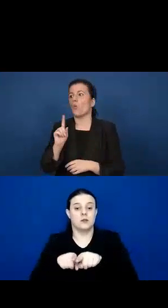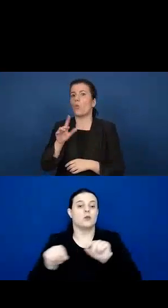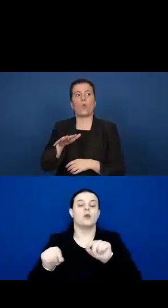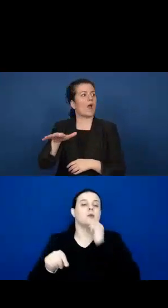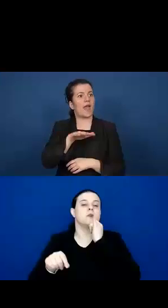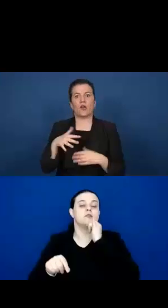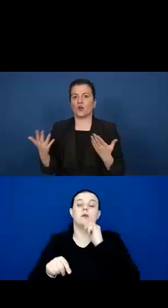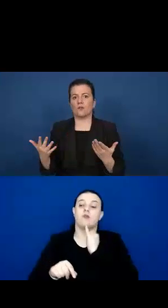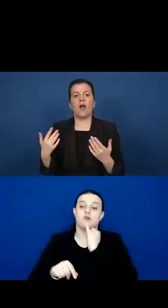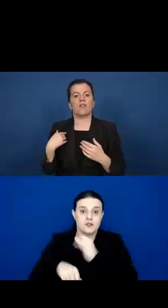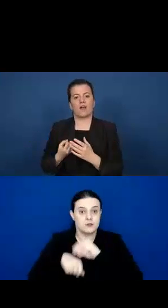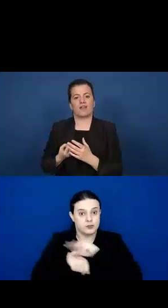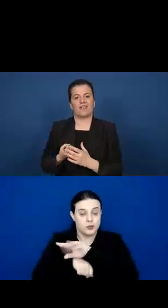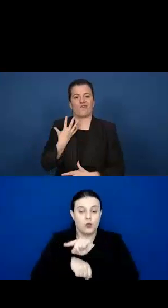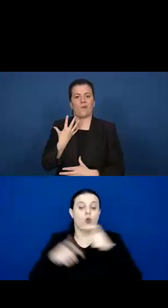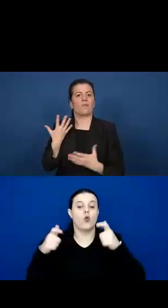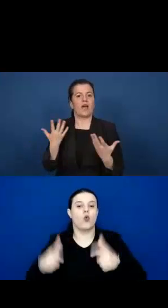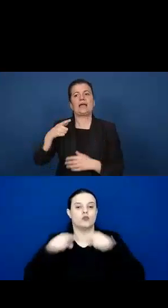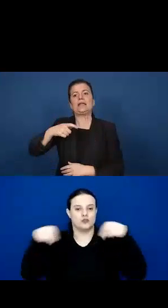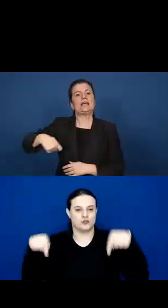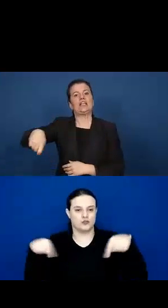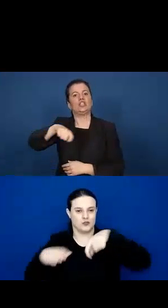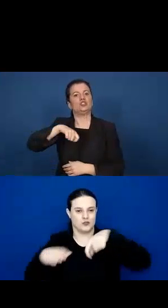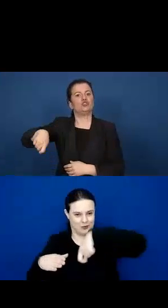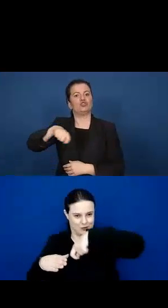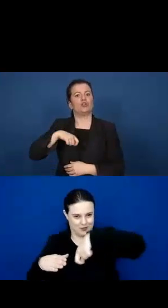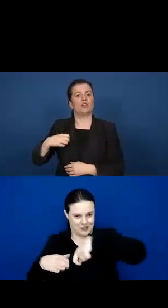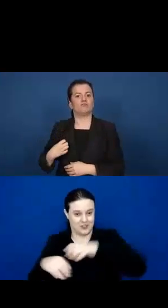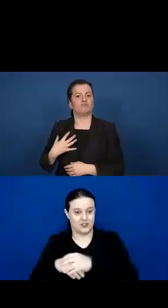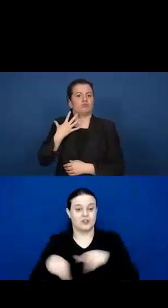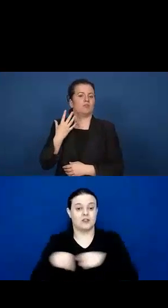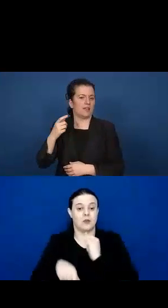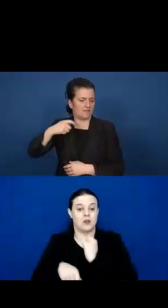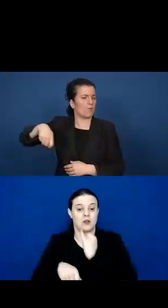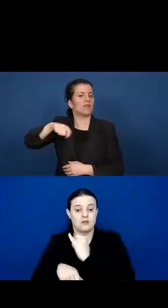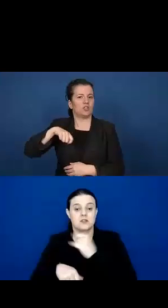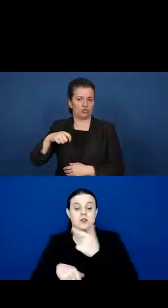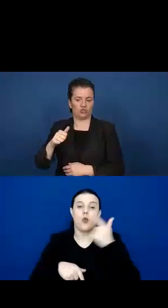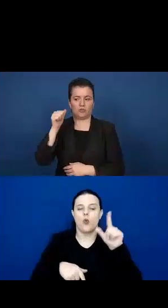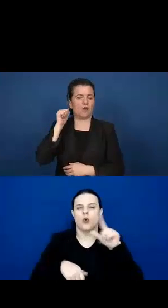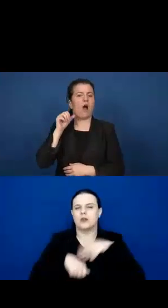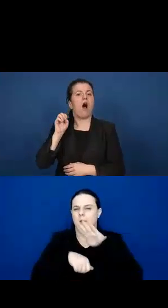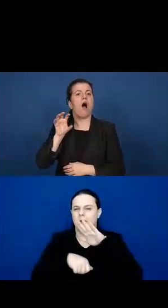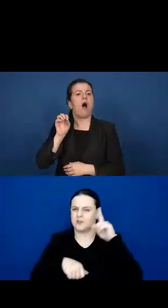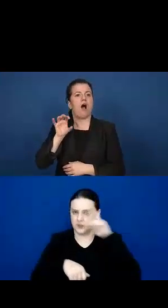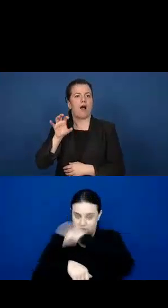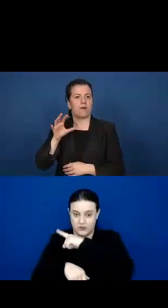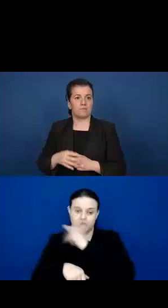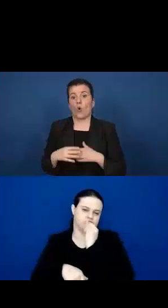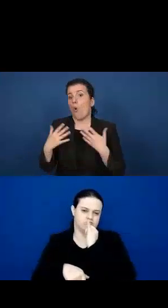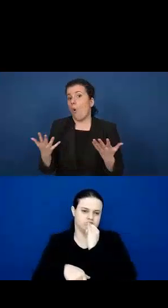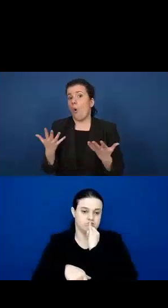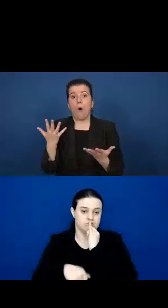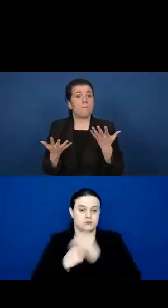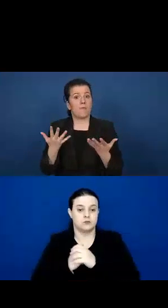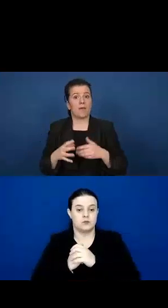kitchen." It can also inform the user about more complicated questions, for example, when and where